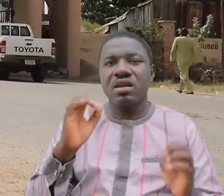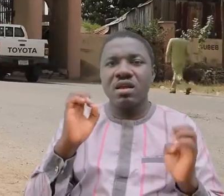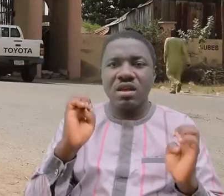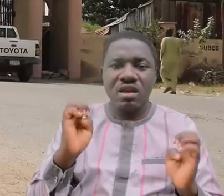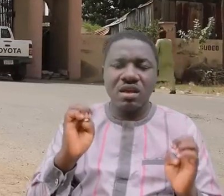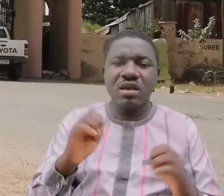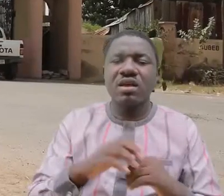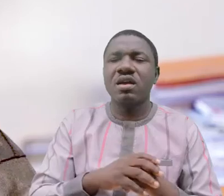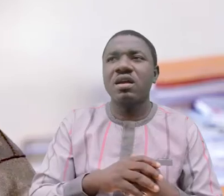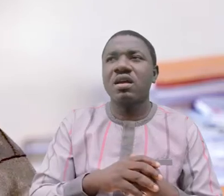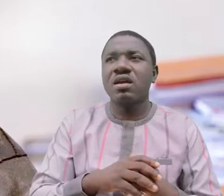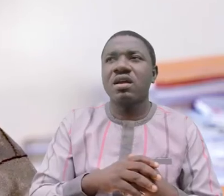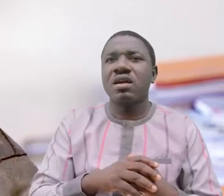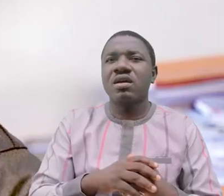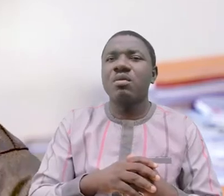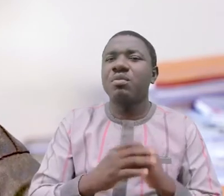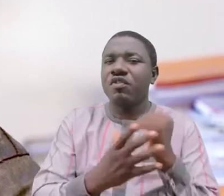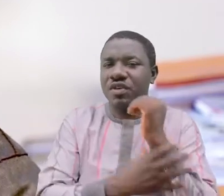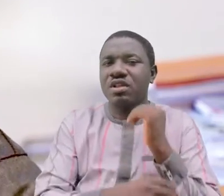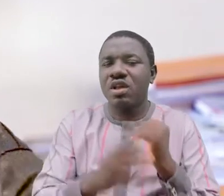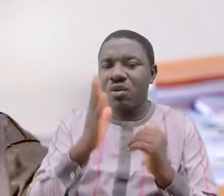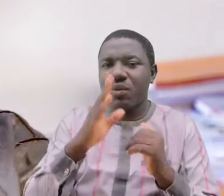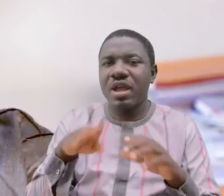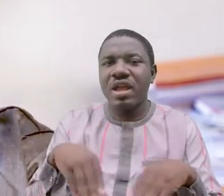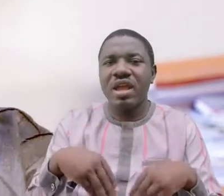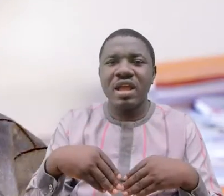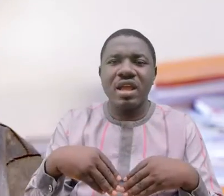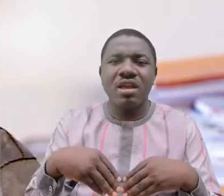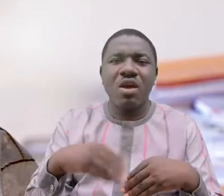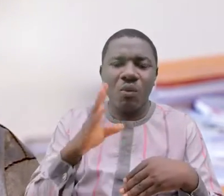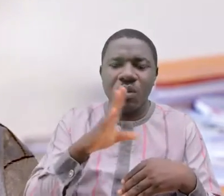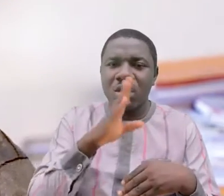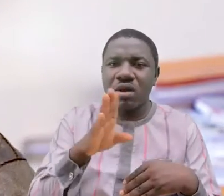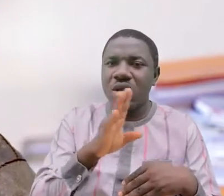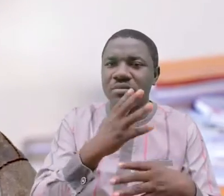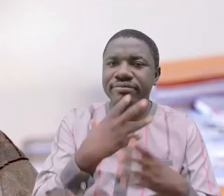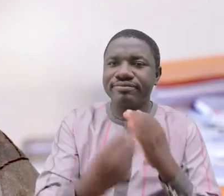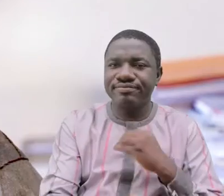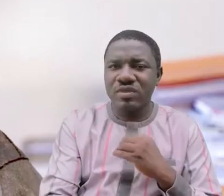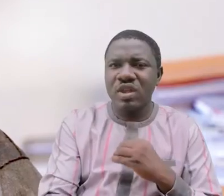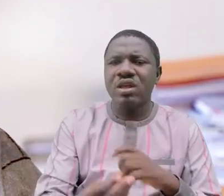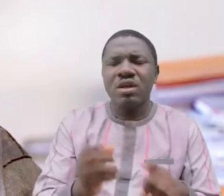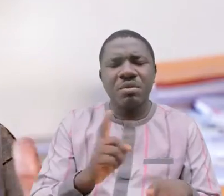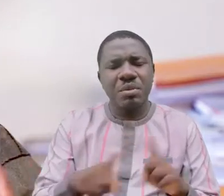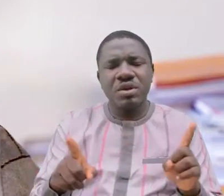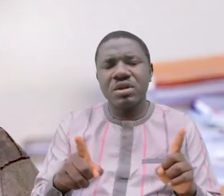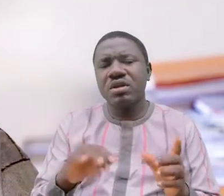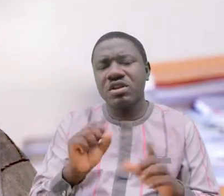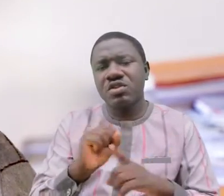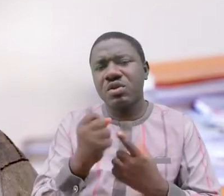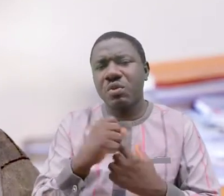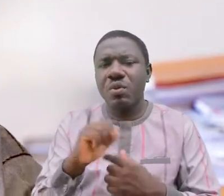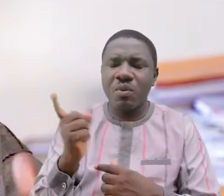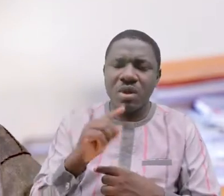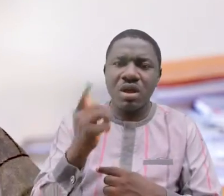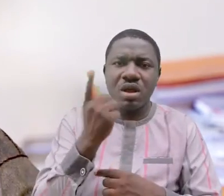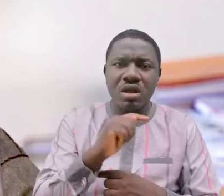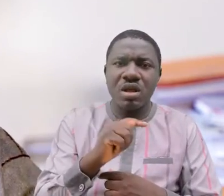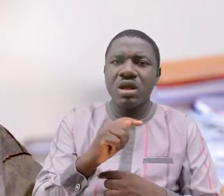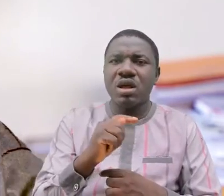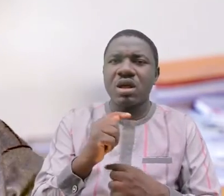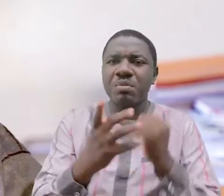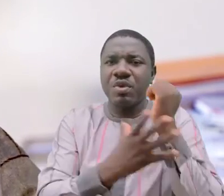is education, then definitely the poverty will give way. But in a situation